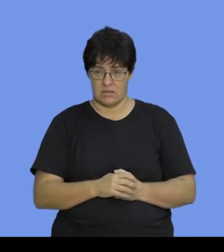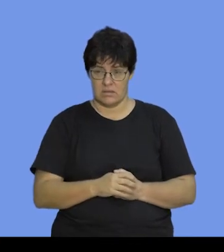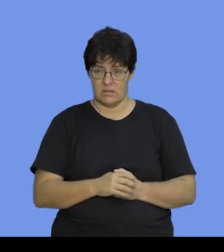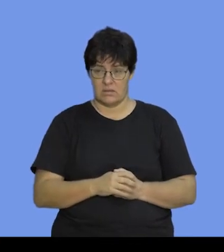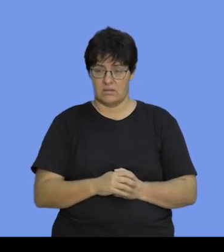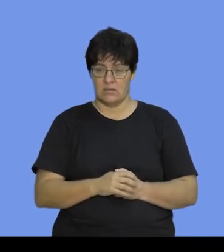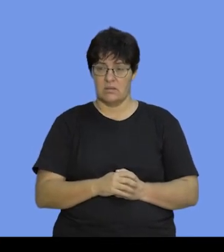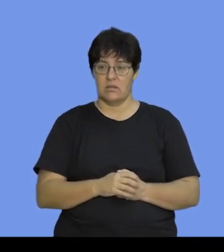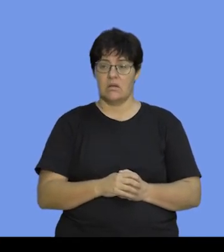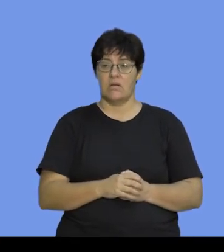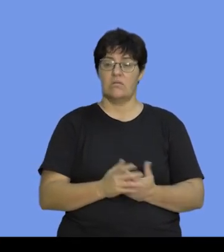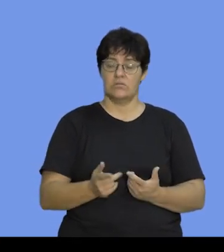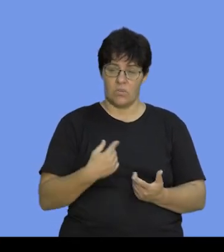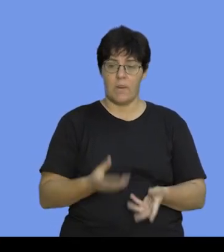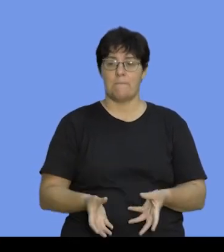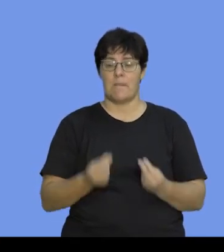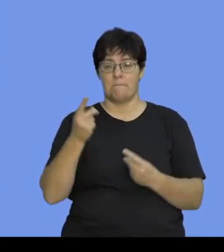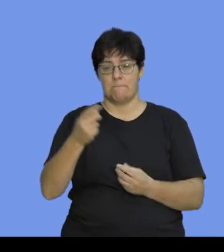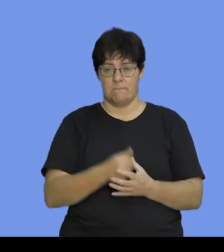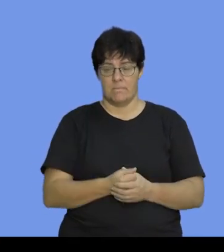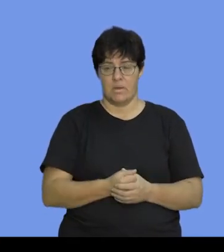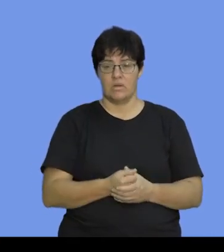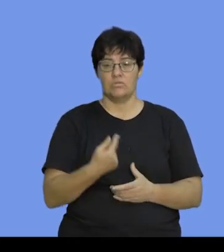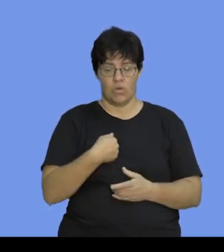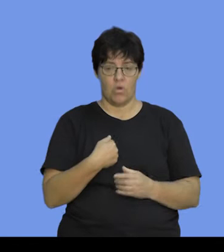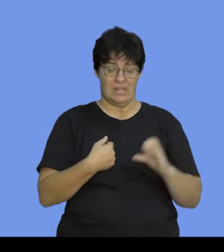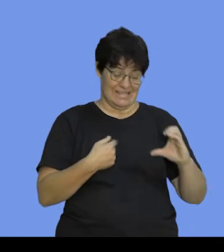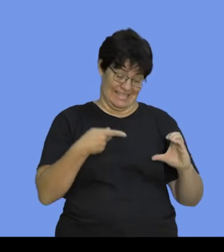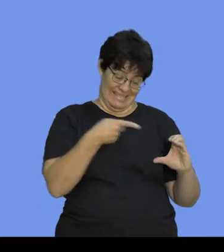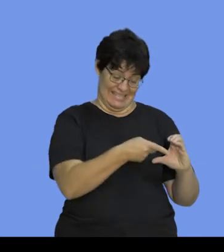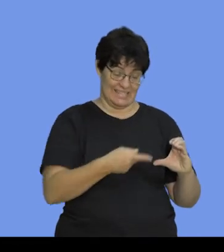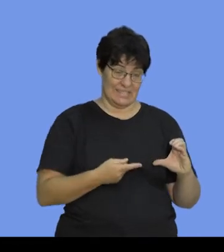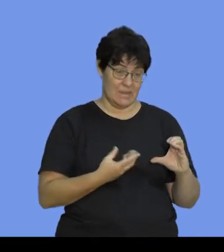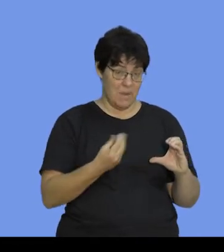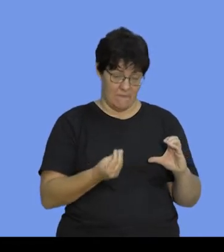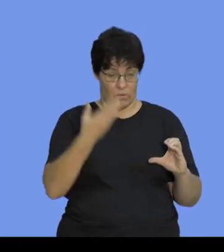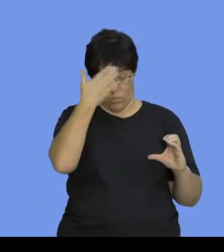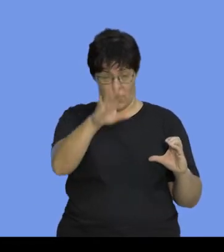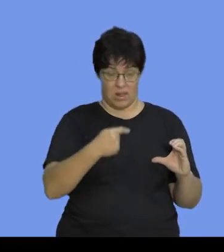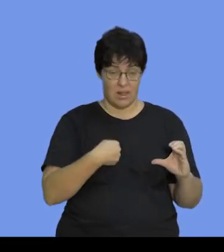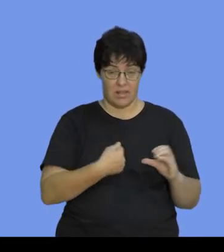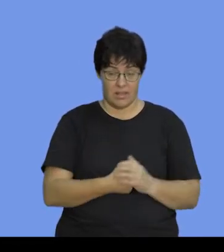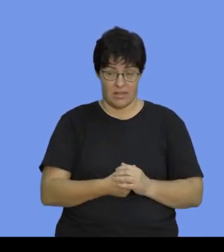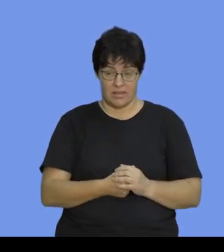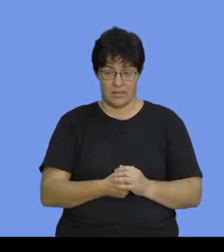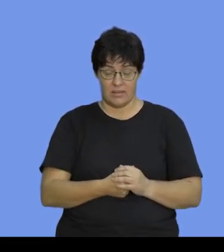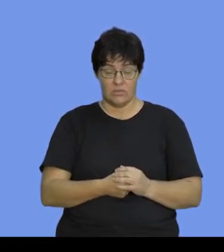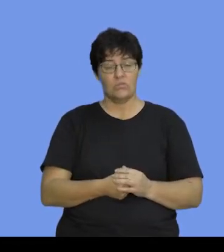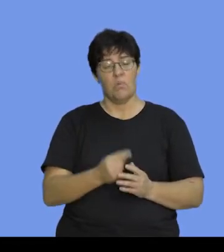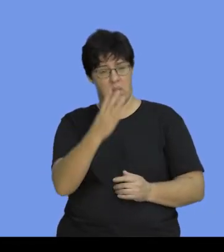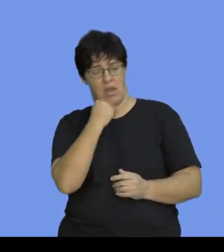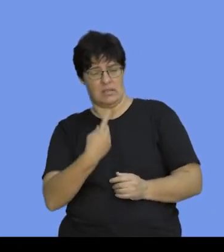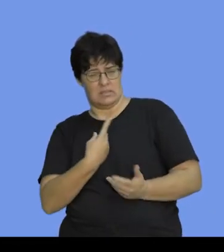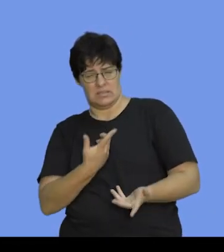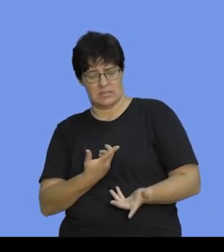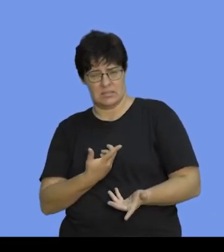so that we get that concentration of that volume. So this is the concentration, okay? So if we